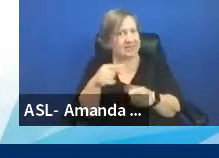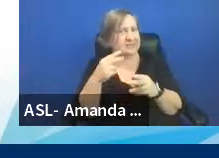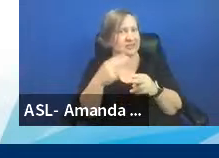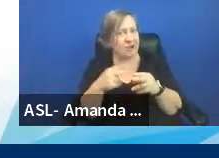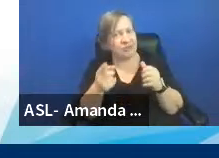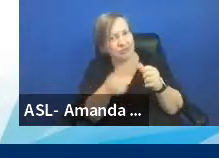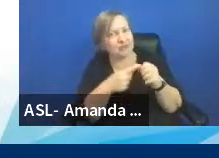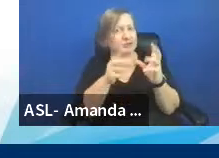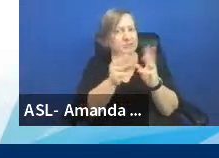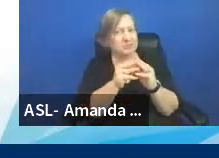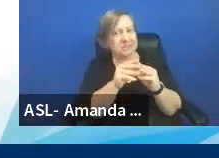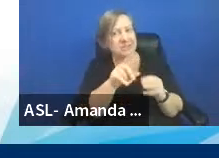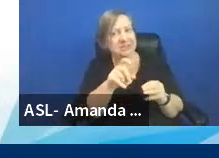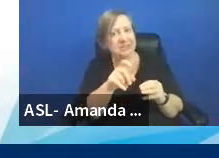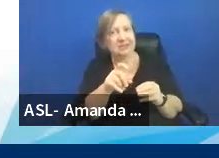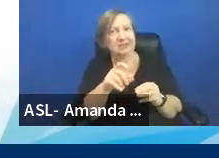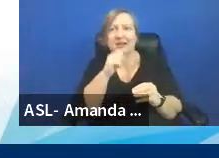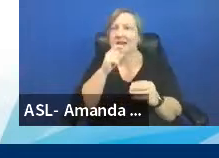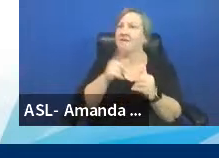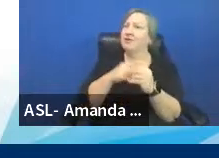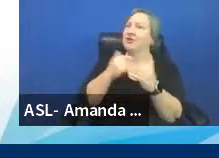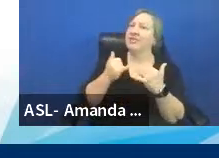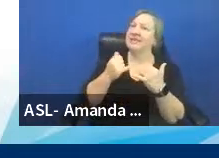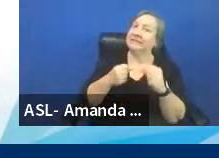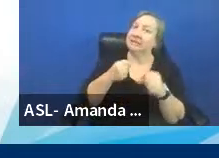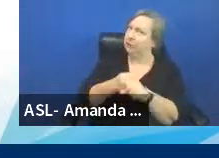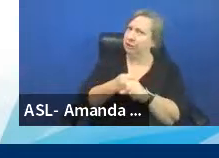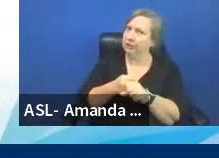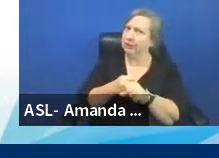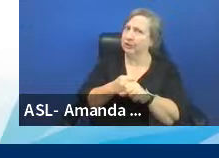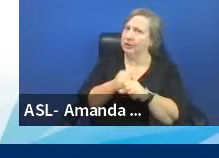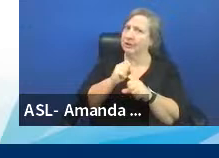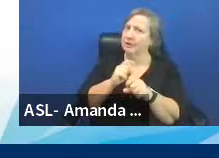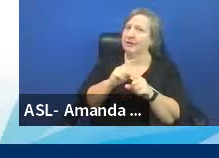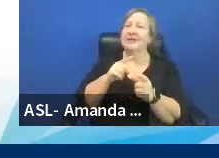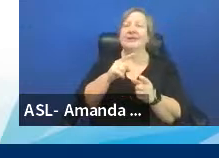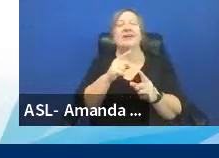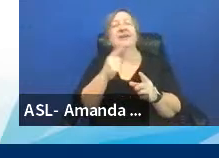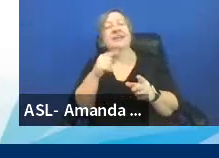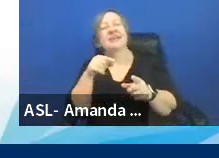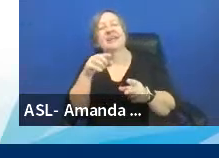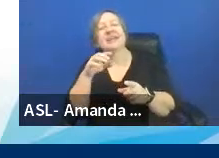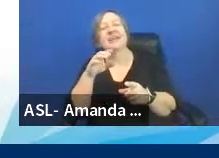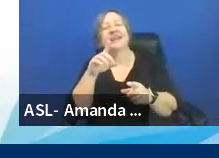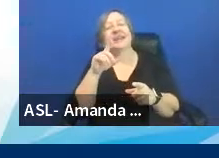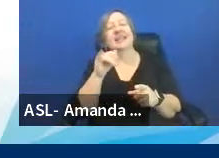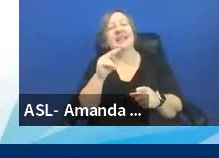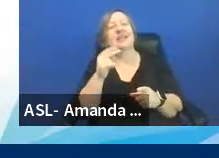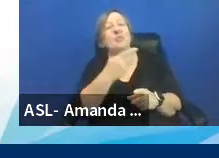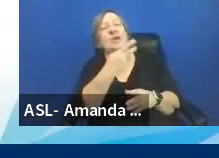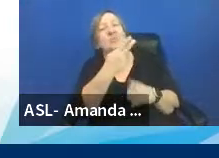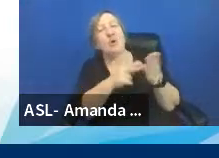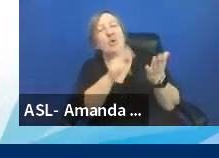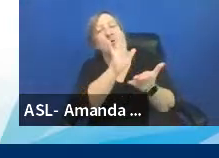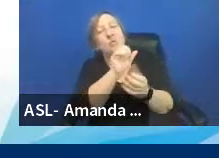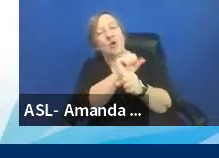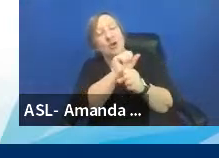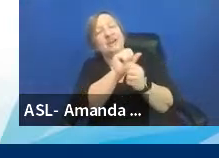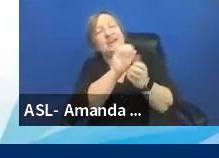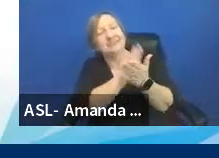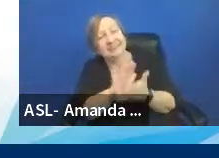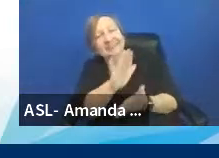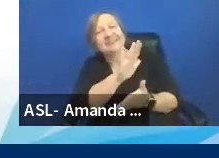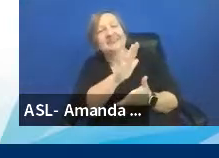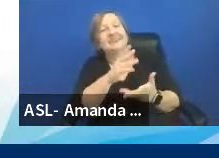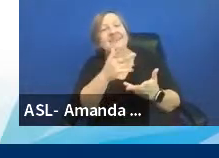meeting? Not our first this year, but our first in the school year. Ed and I both work in higher. So oh, there you go.